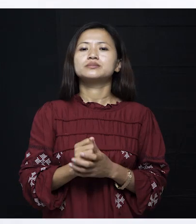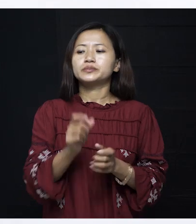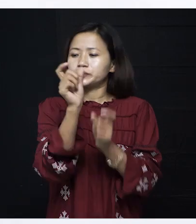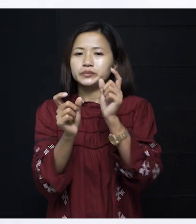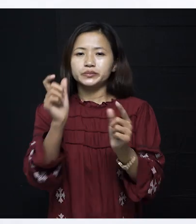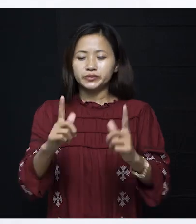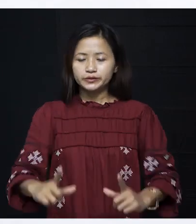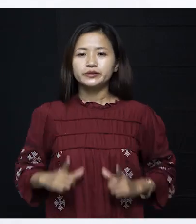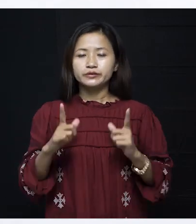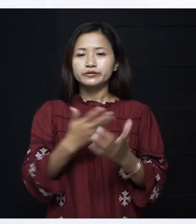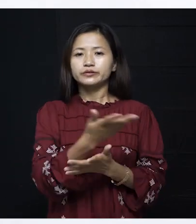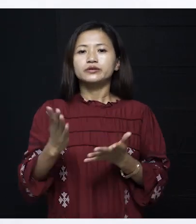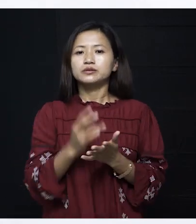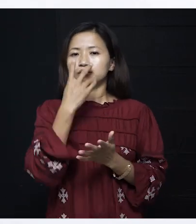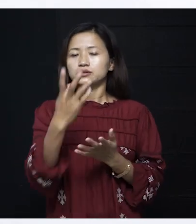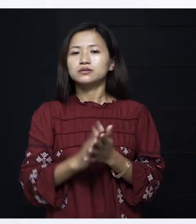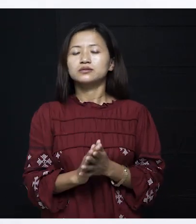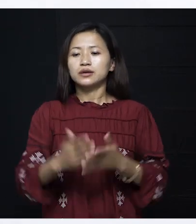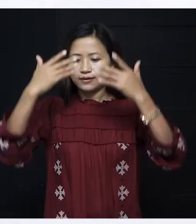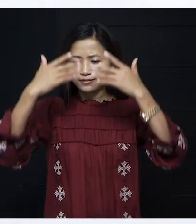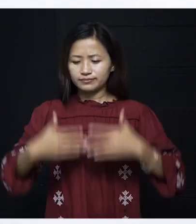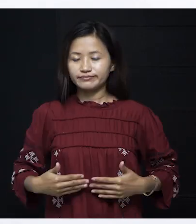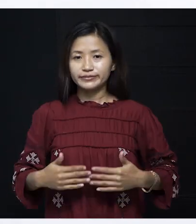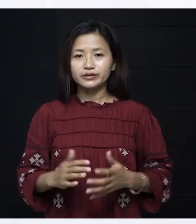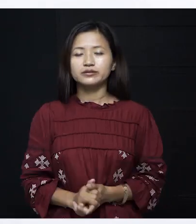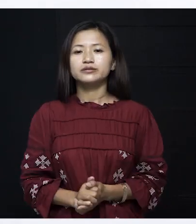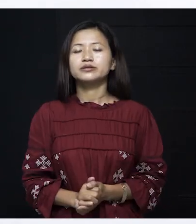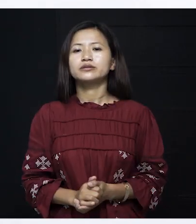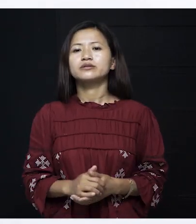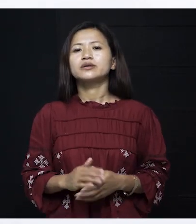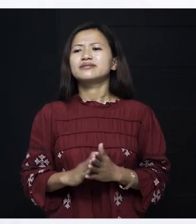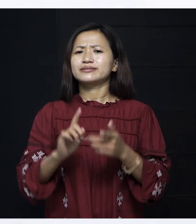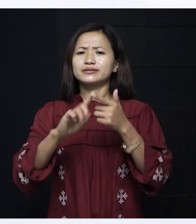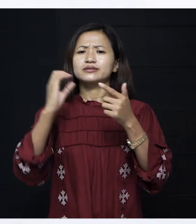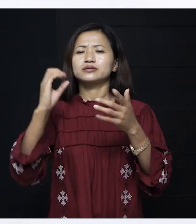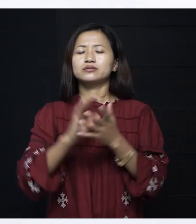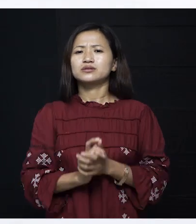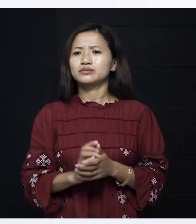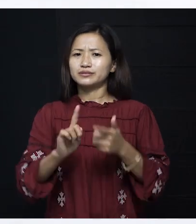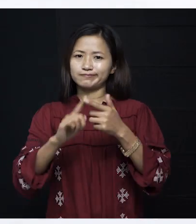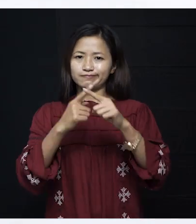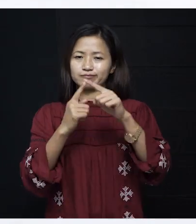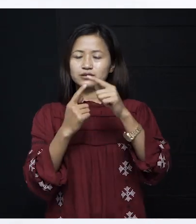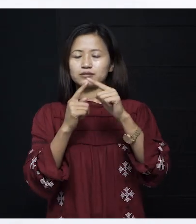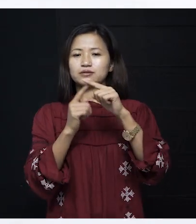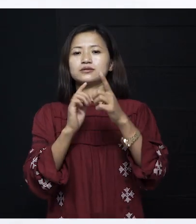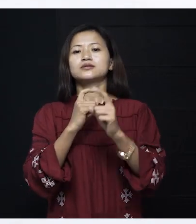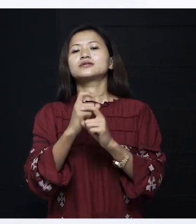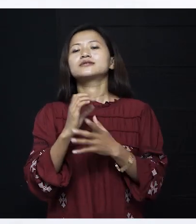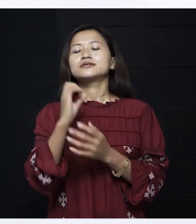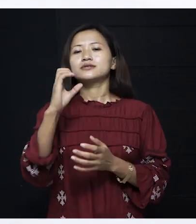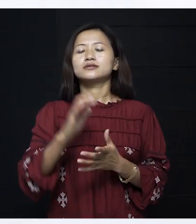there, because they need to look after their health, okay, or to do with their economy, etc. So these are the